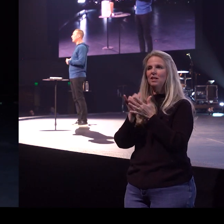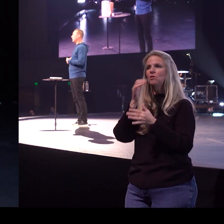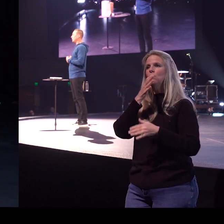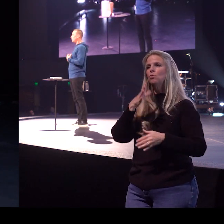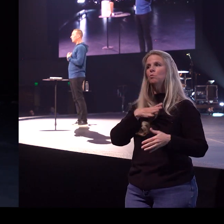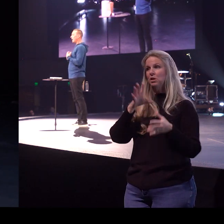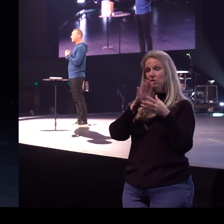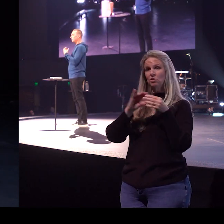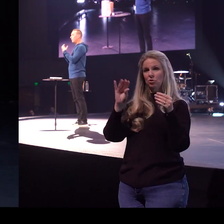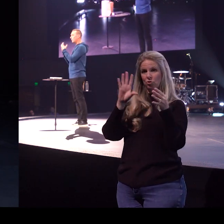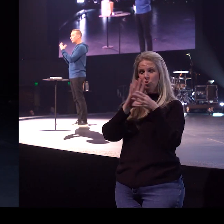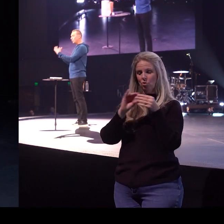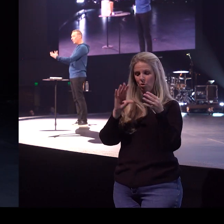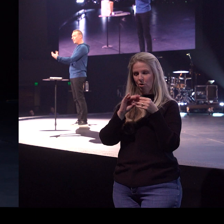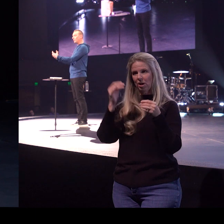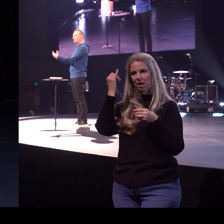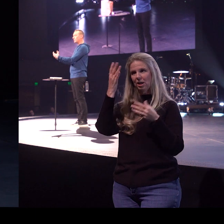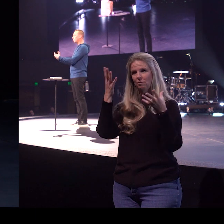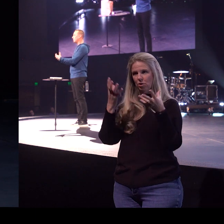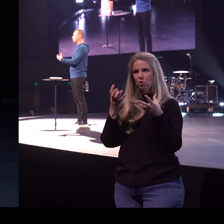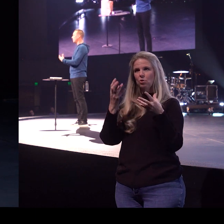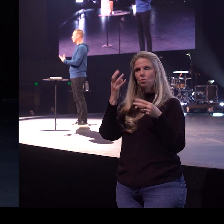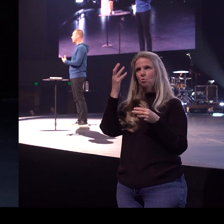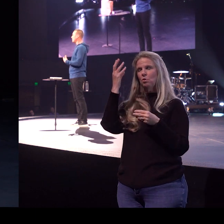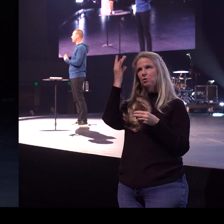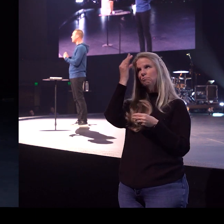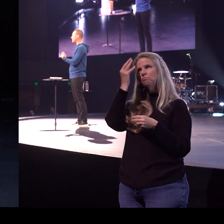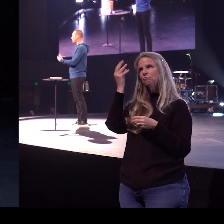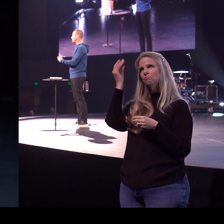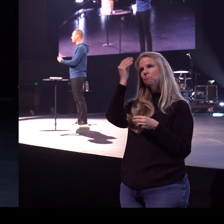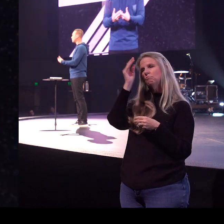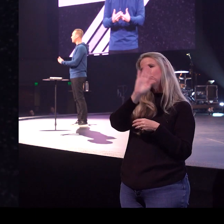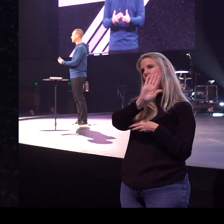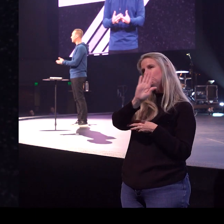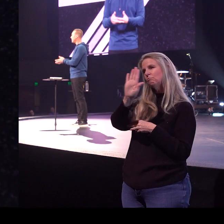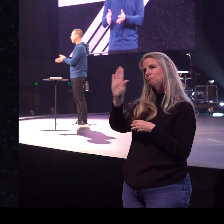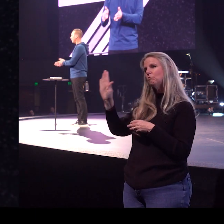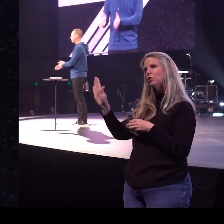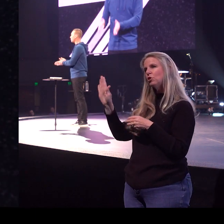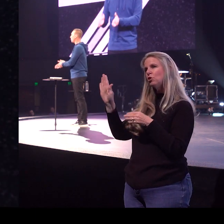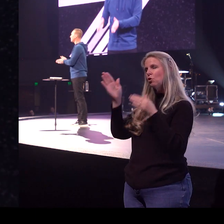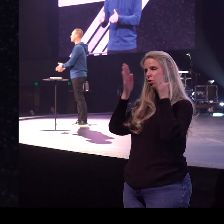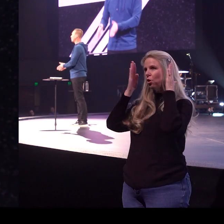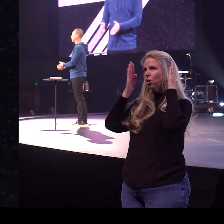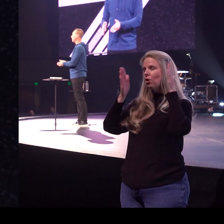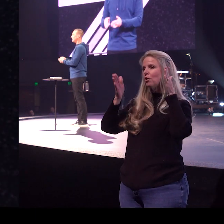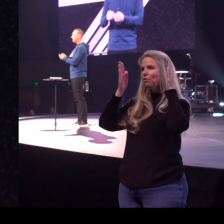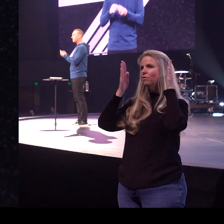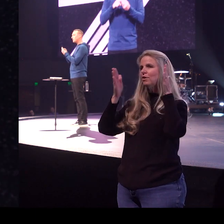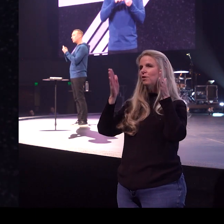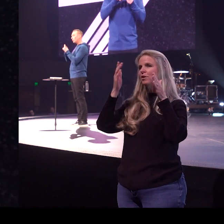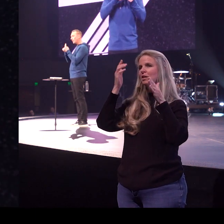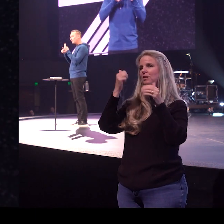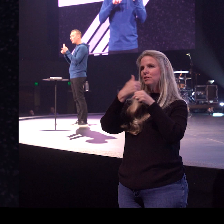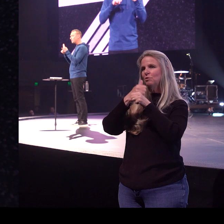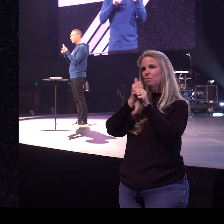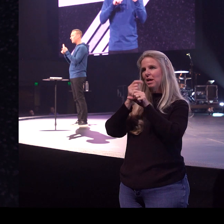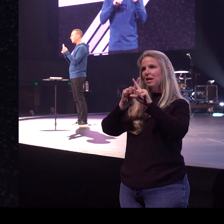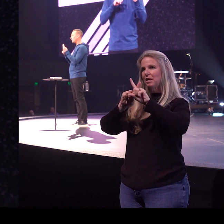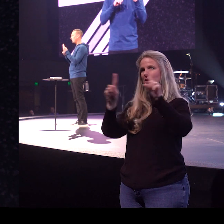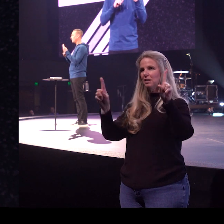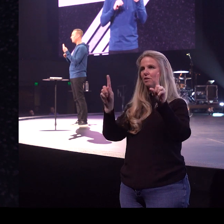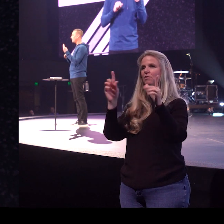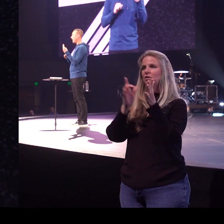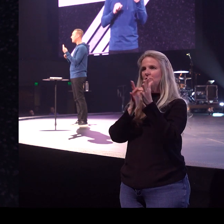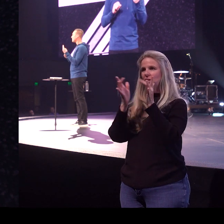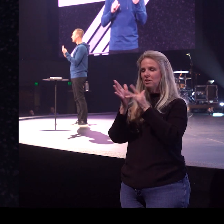want to utilize and focus your influence in 2023 to make a difference for Jesus, This woman's story gives us three principles